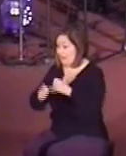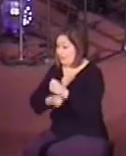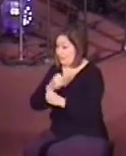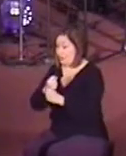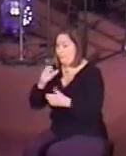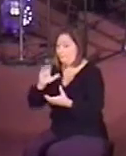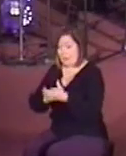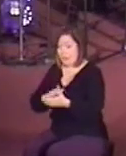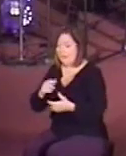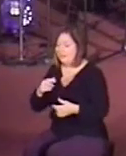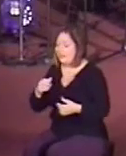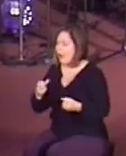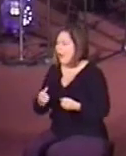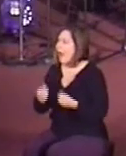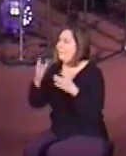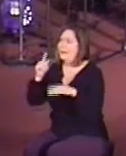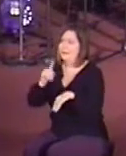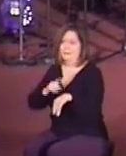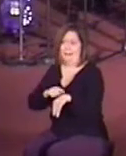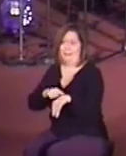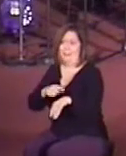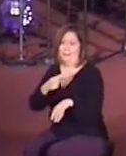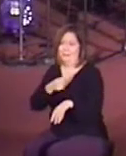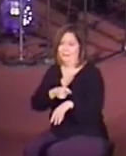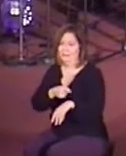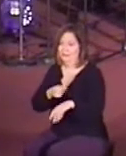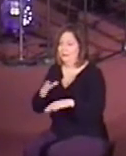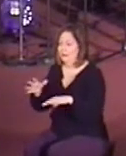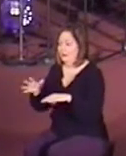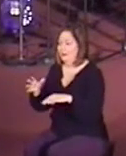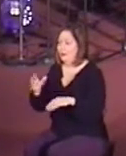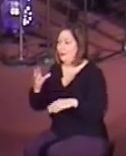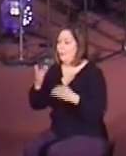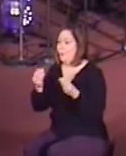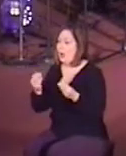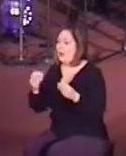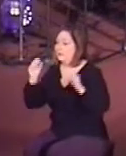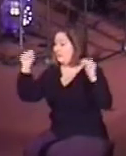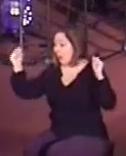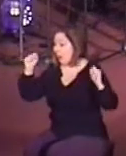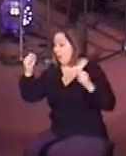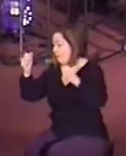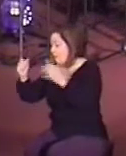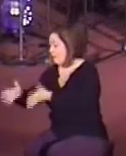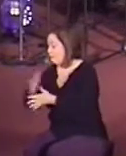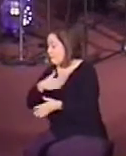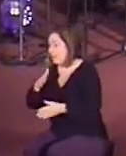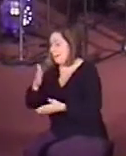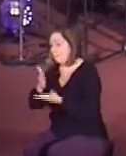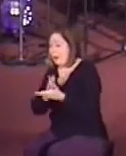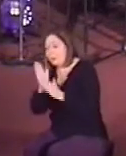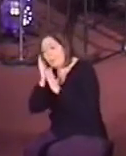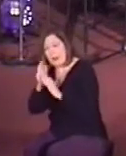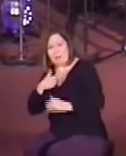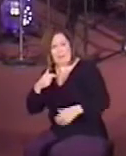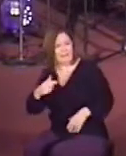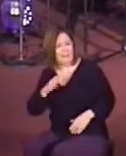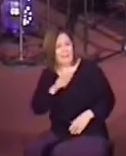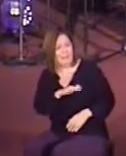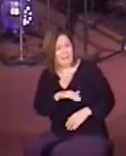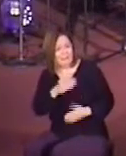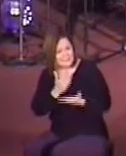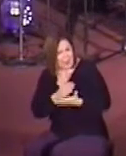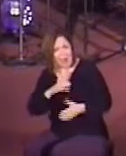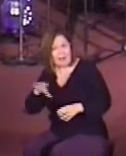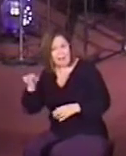I can't tell you how many times she's taken her wet towel and dropped it on the side of my bed. And I'm like, Angel, stop